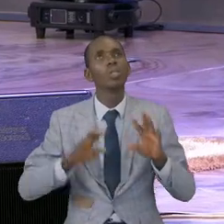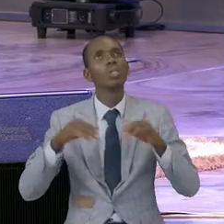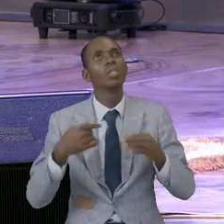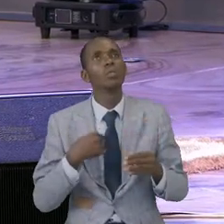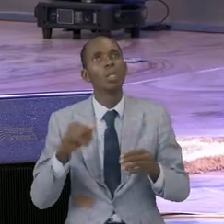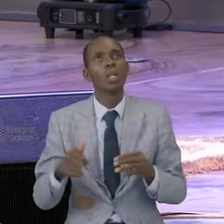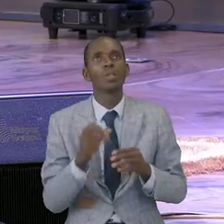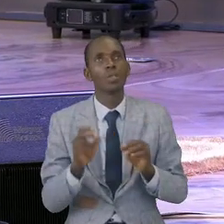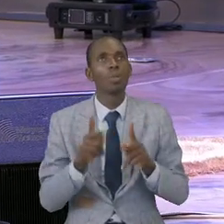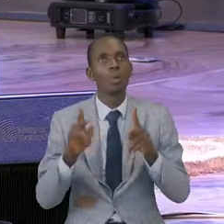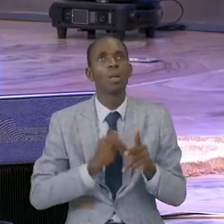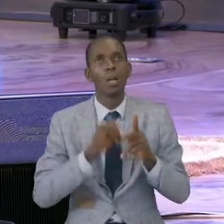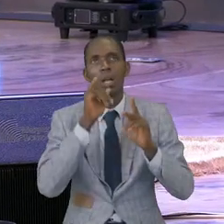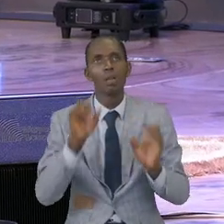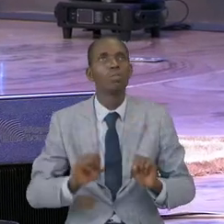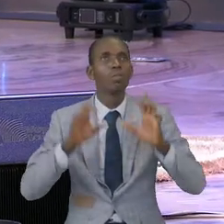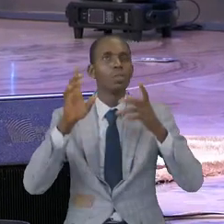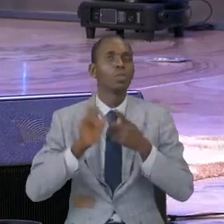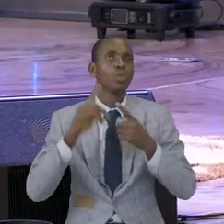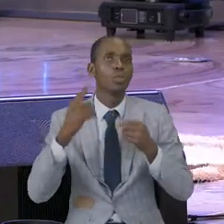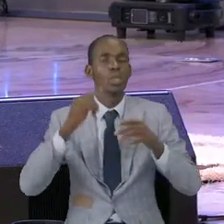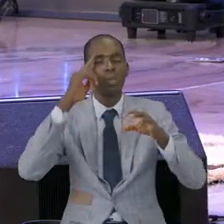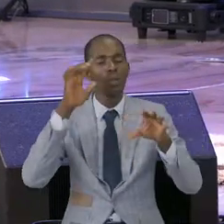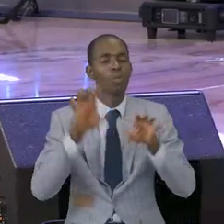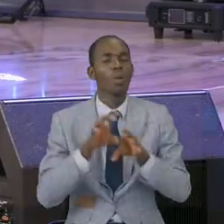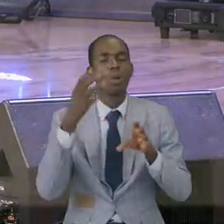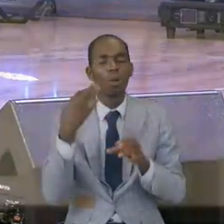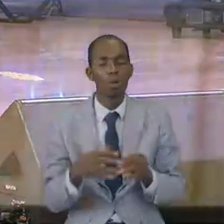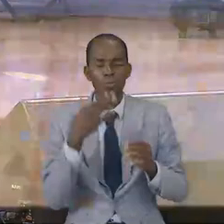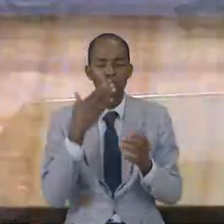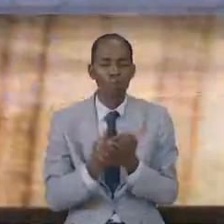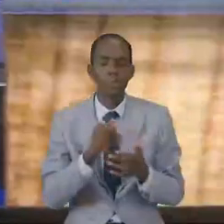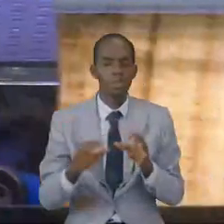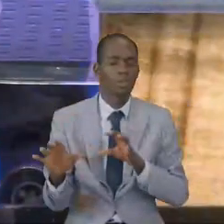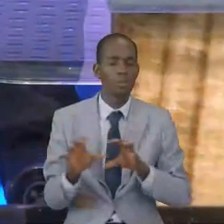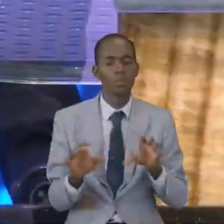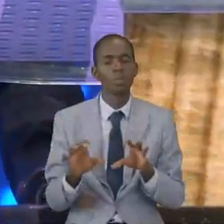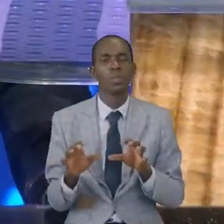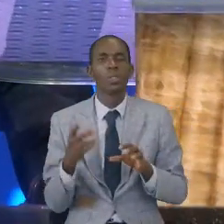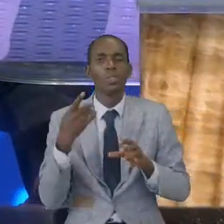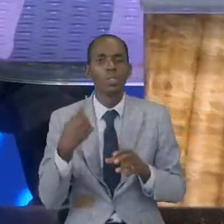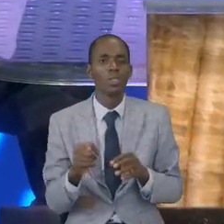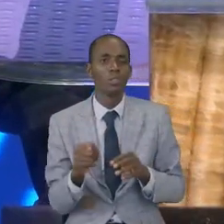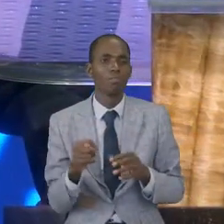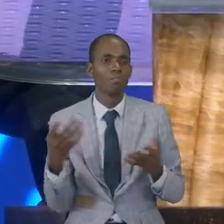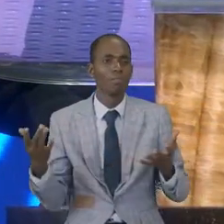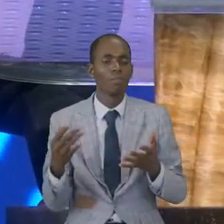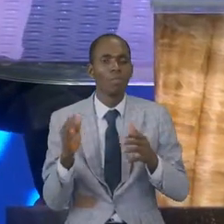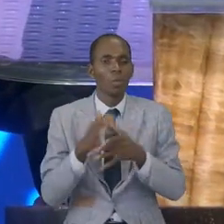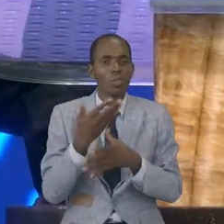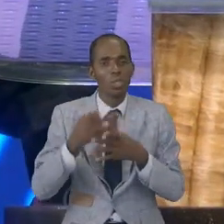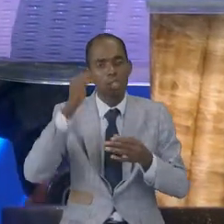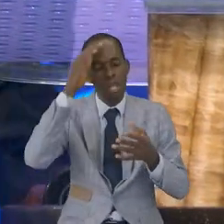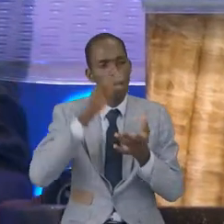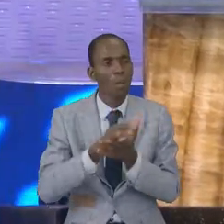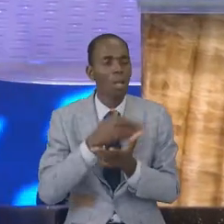I'm committed to the covenant of well-doing between the husband and the wife,